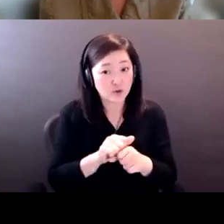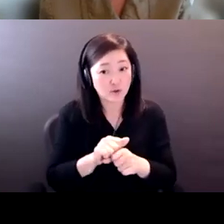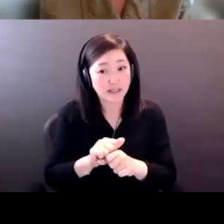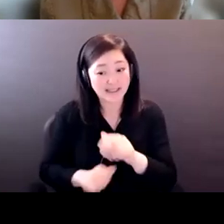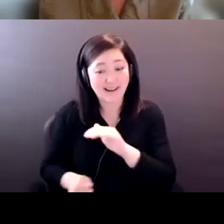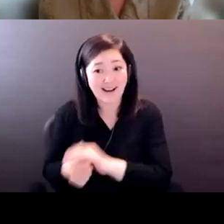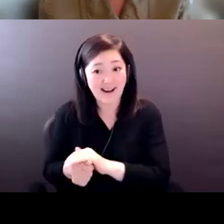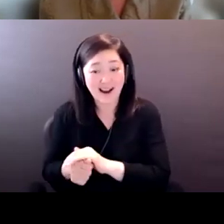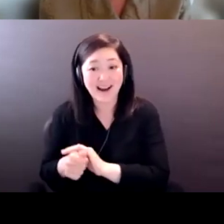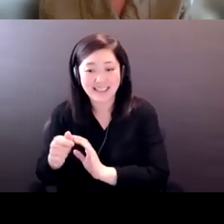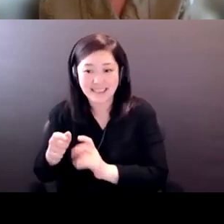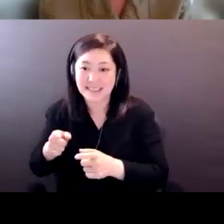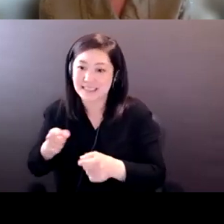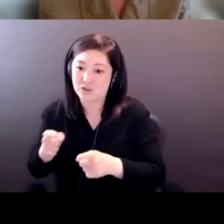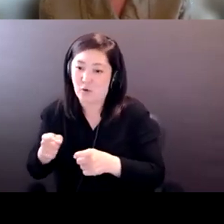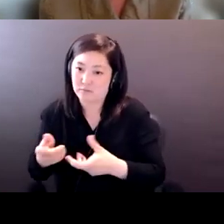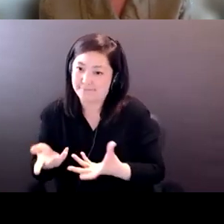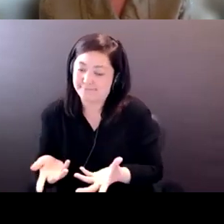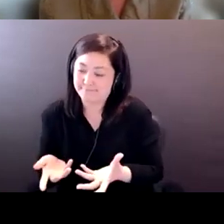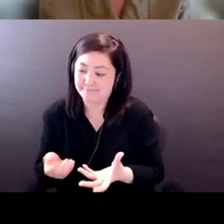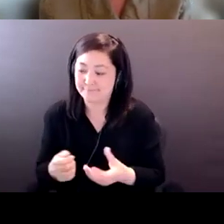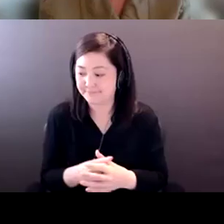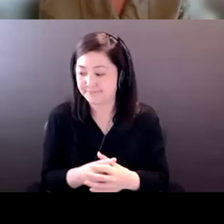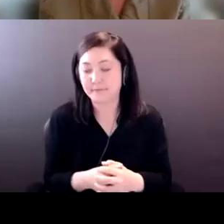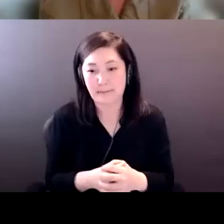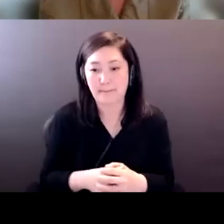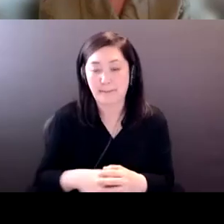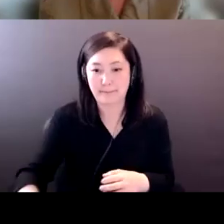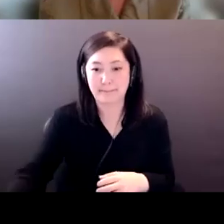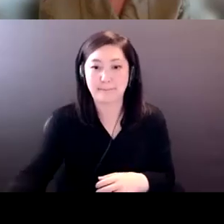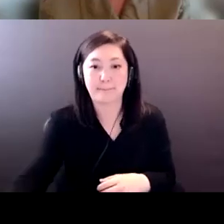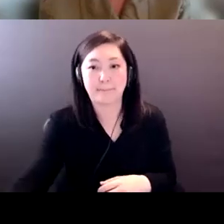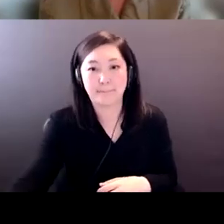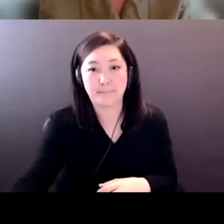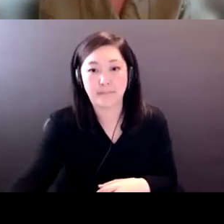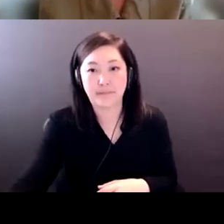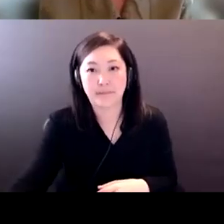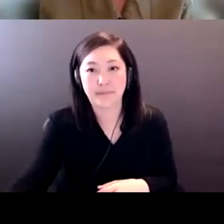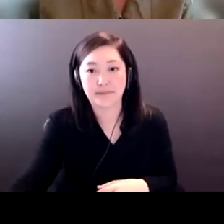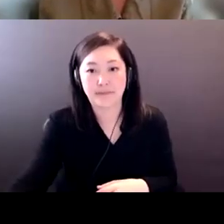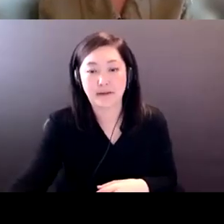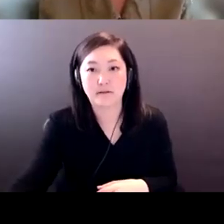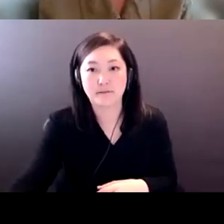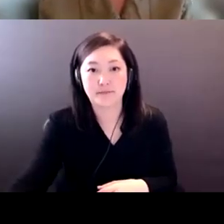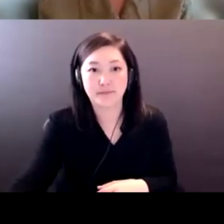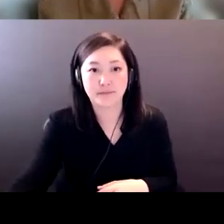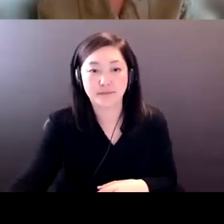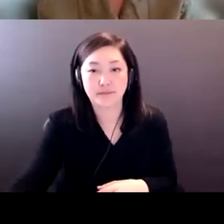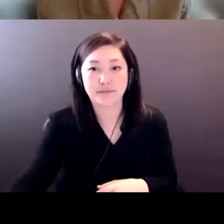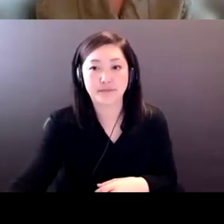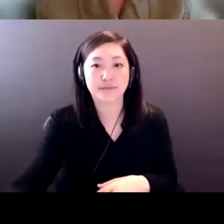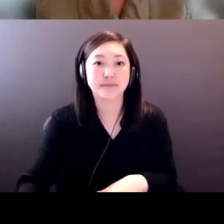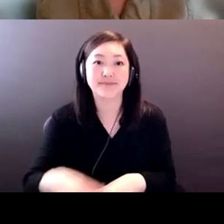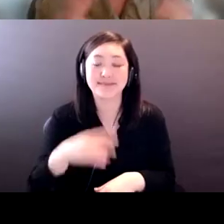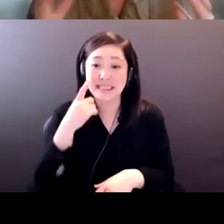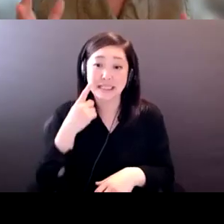in in quotes, care and love, that may actually be masking coercive dynamics. Yeah, I mean, I think this is